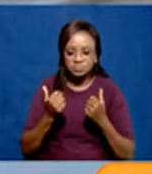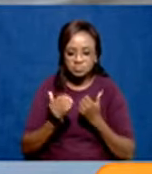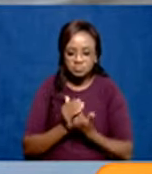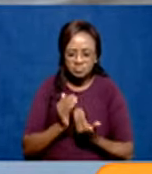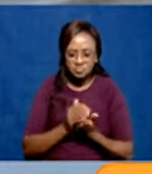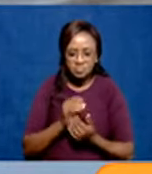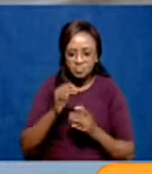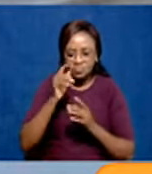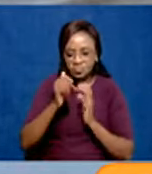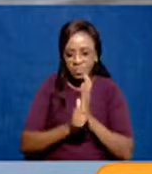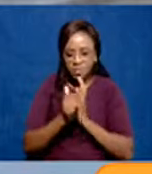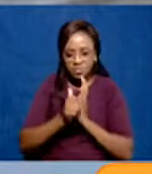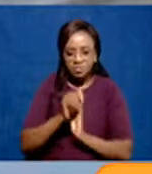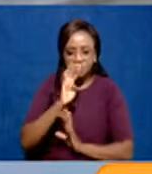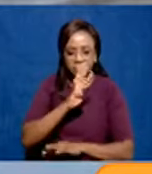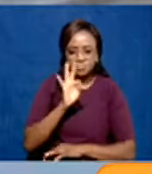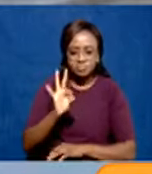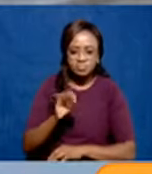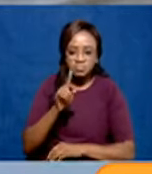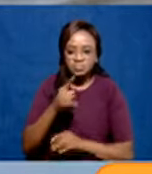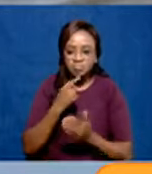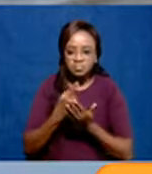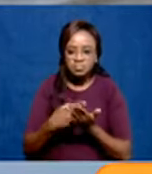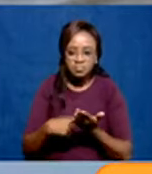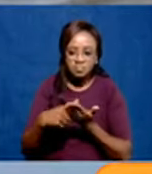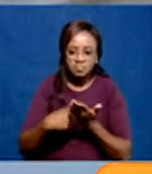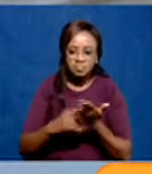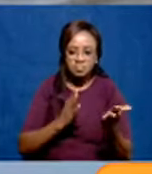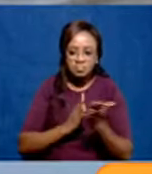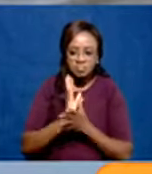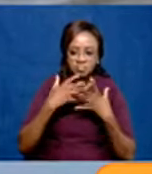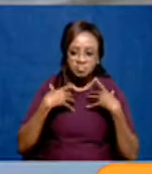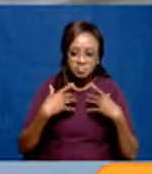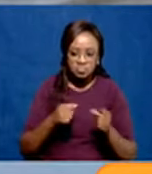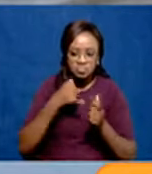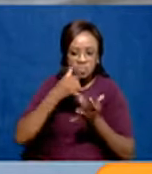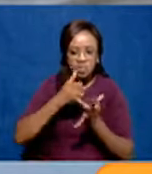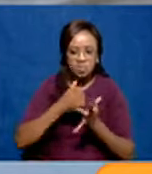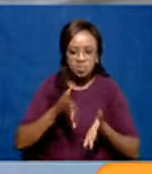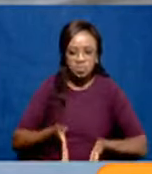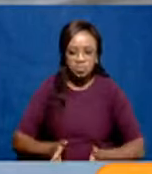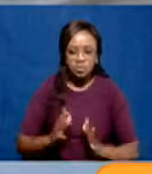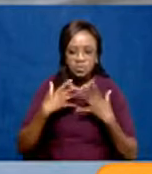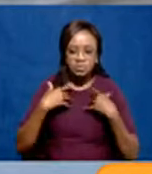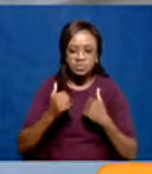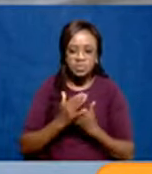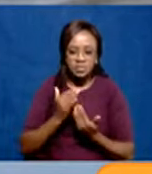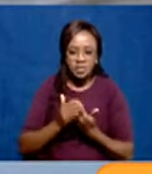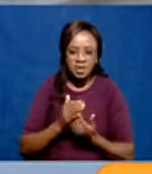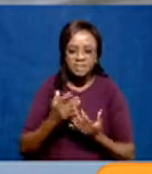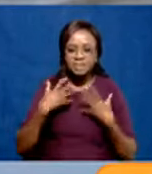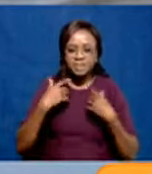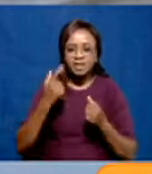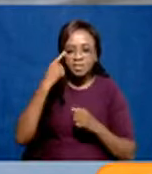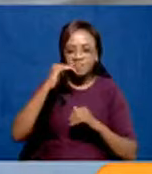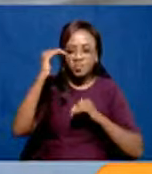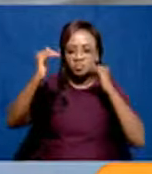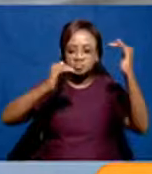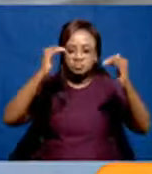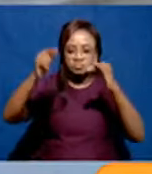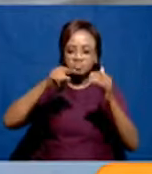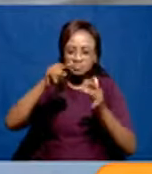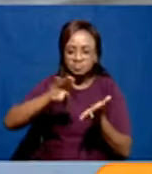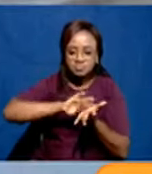1A of our Constitution talks about the right to health, including reproductive healthcare. Health for adolescents is excluded